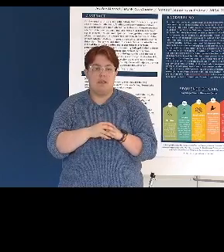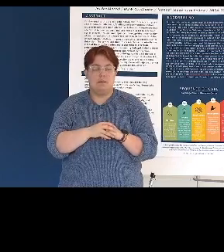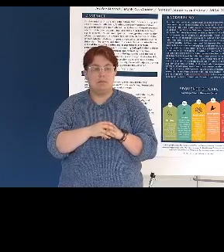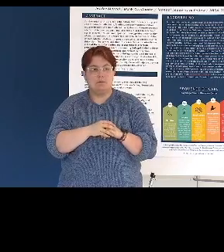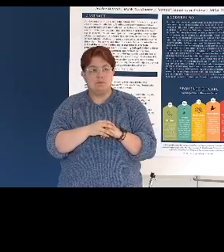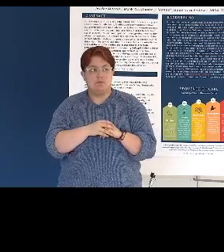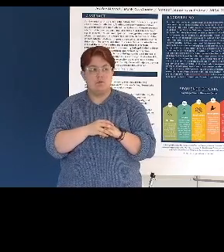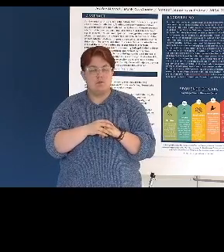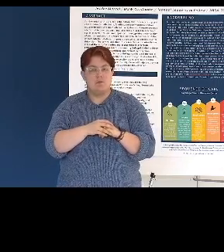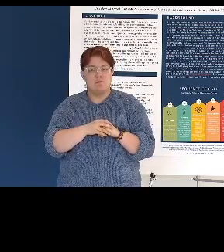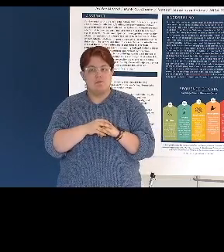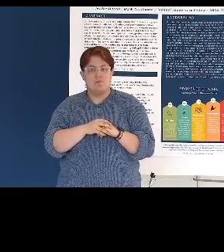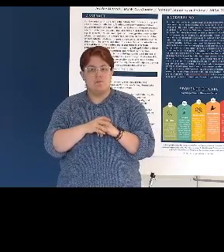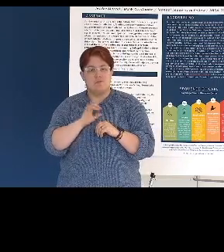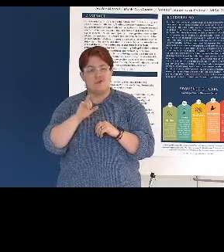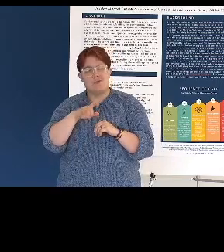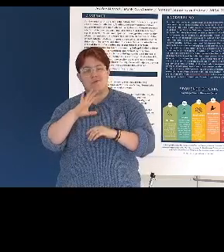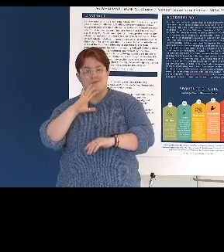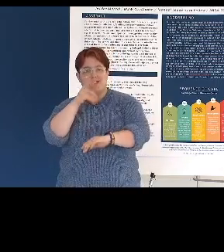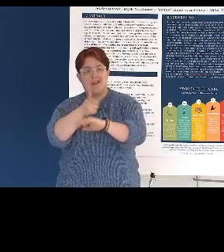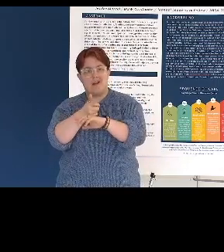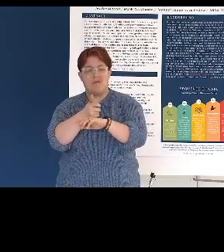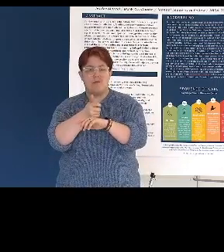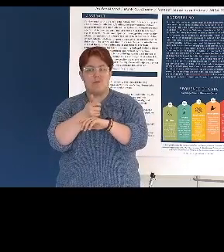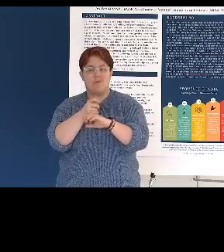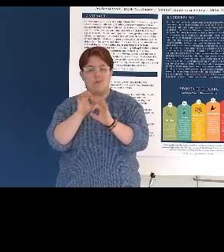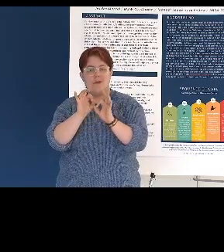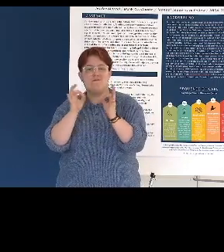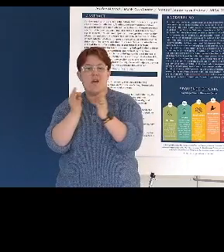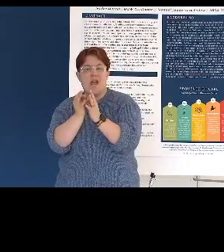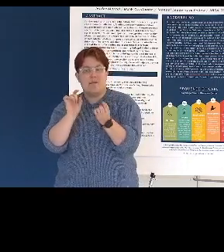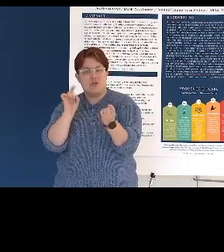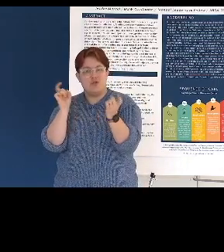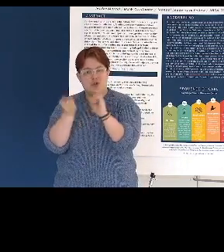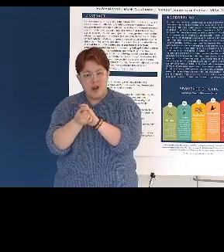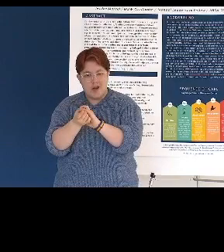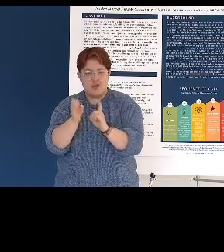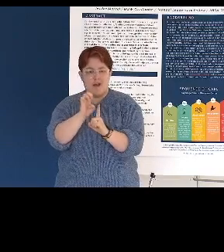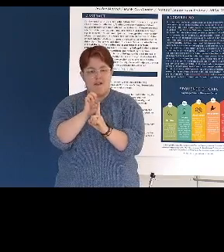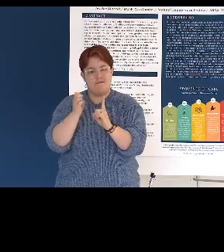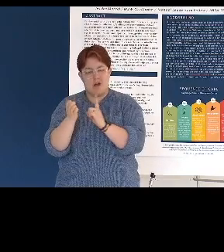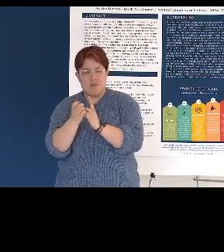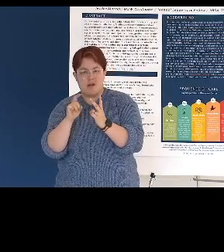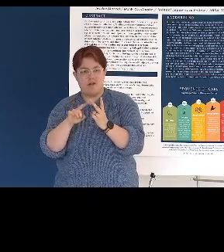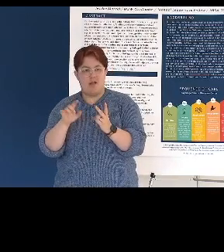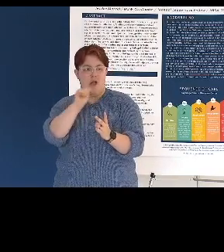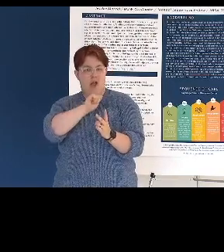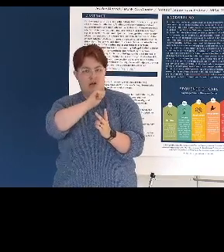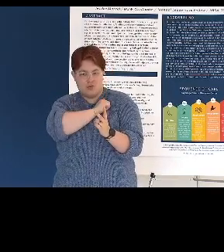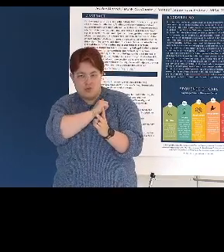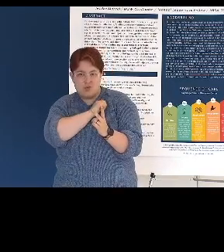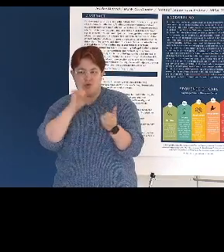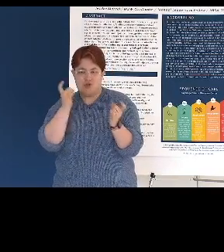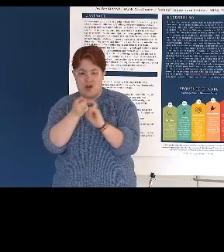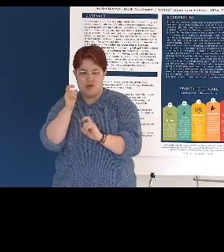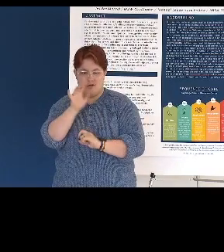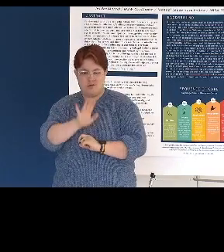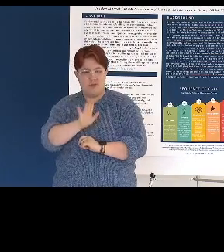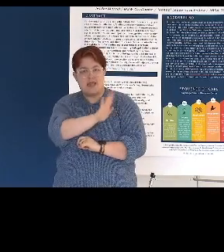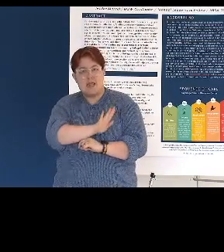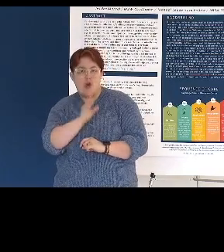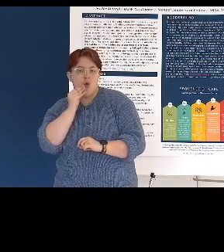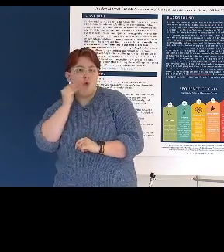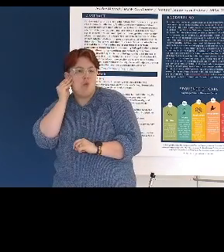create family change. So we're looking to create like environmental and attitudinal changes within the home to hopefully